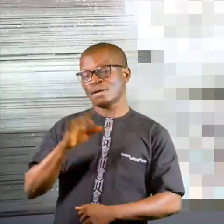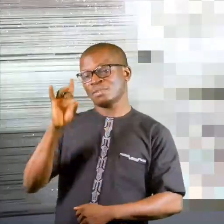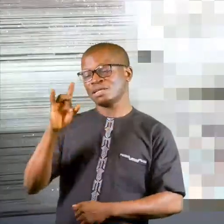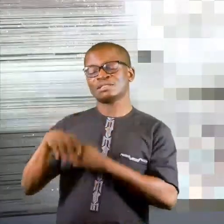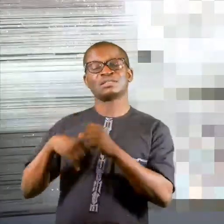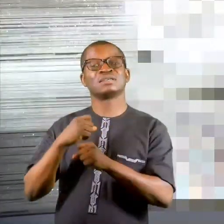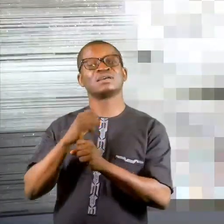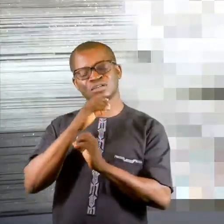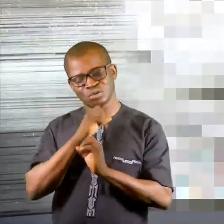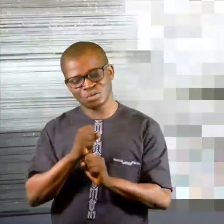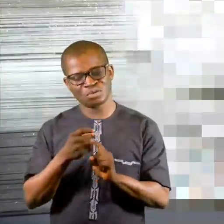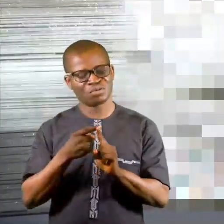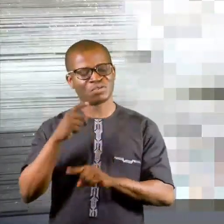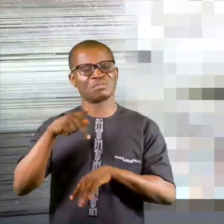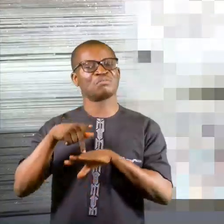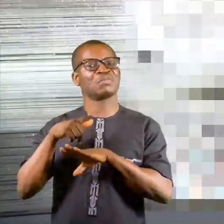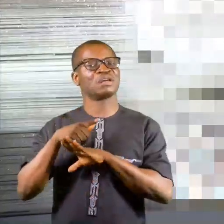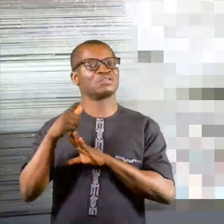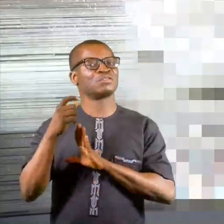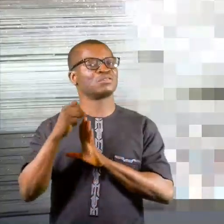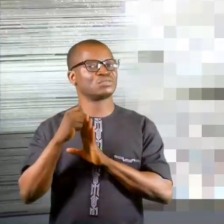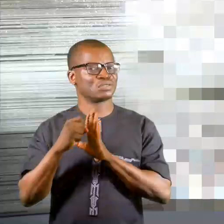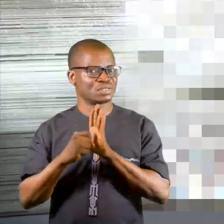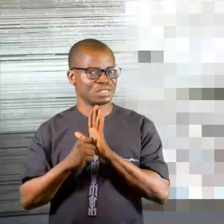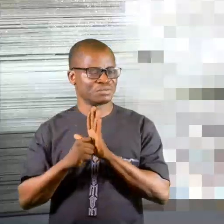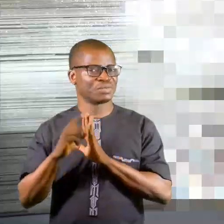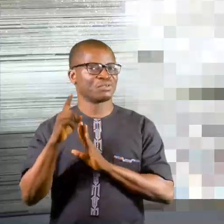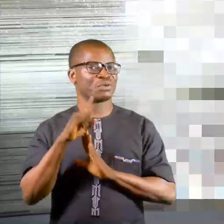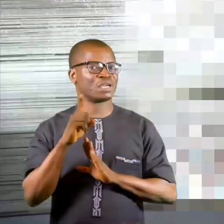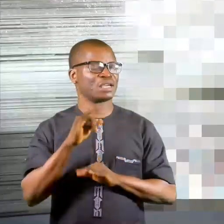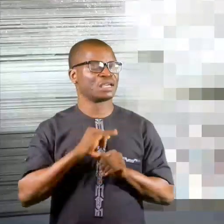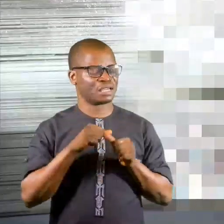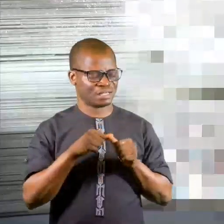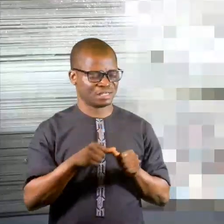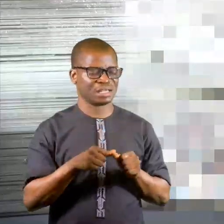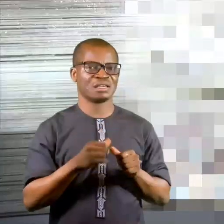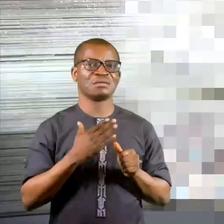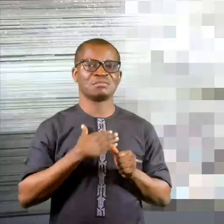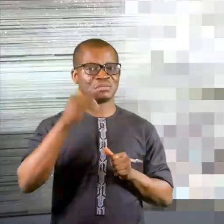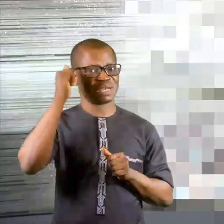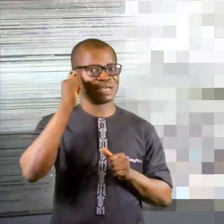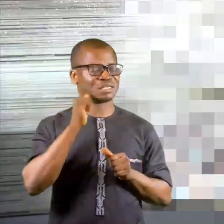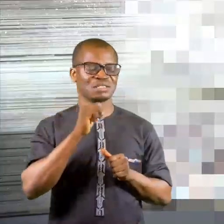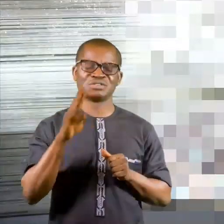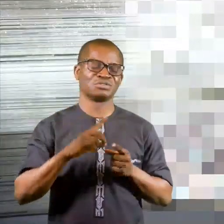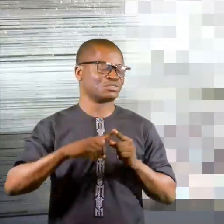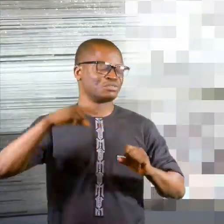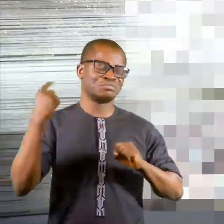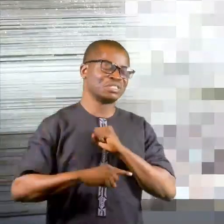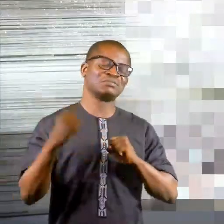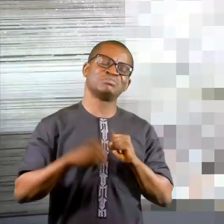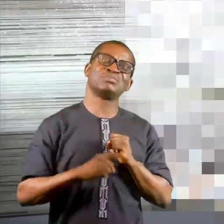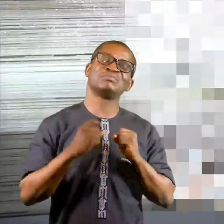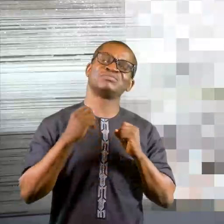I'm 18 years old. I'm from Plateau State. Where I stayed, my auntie, she used to beat